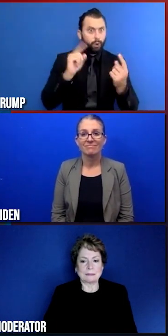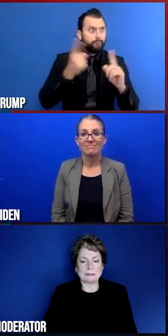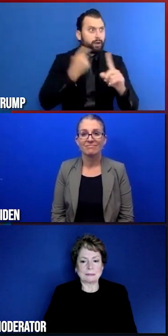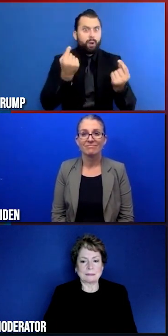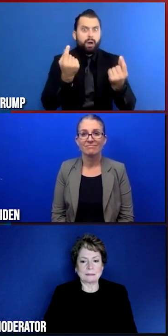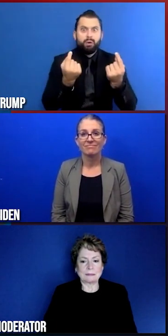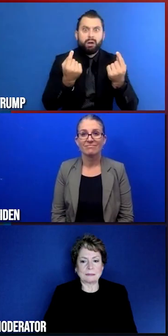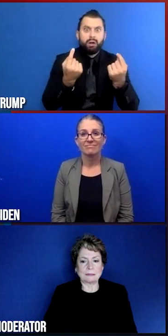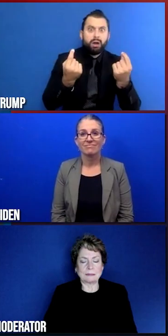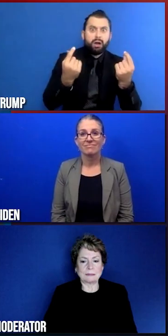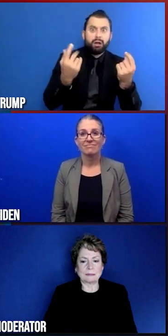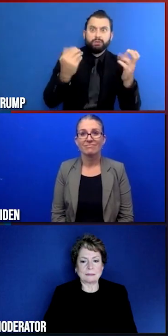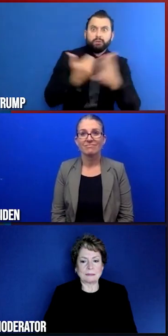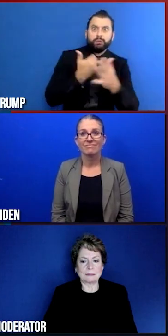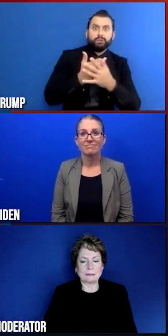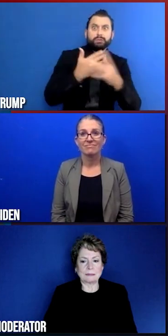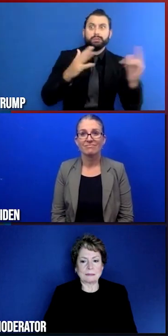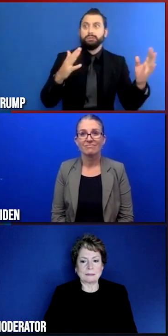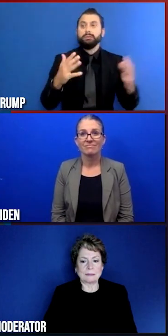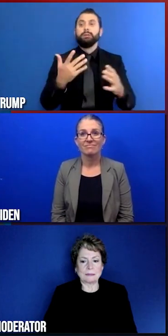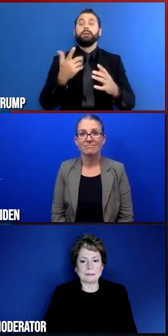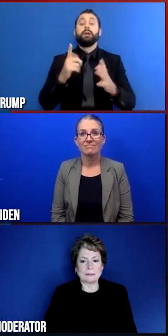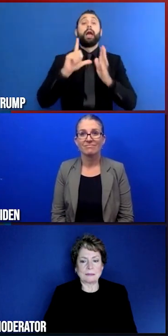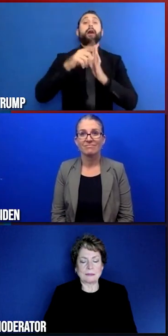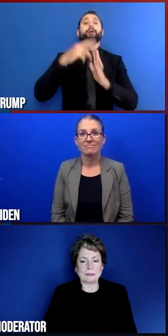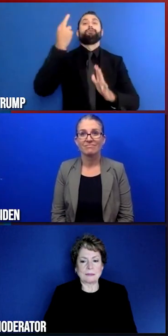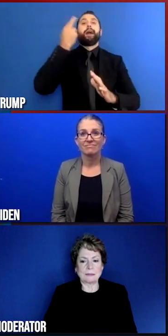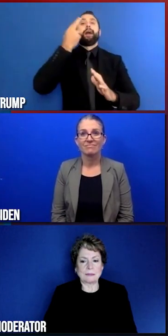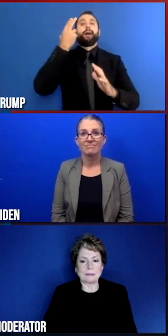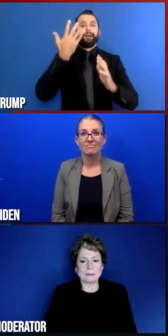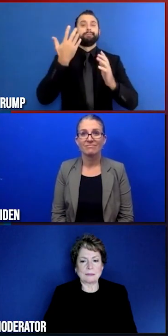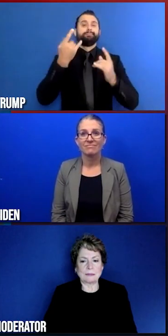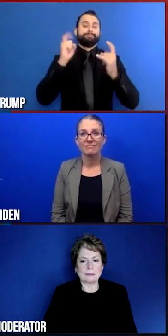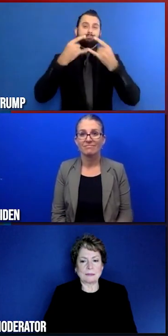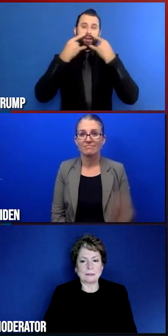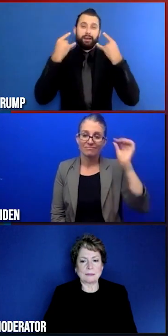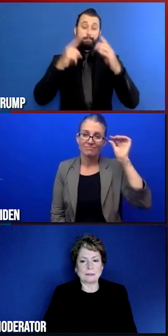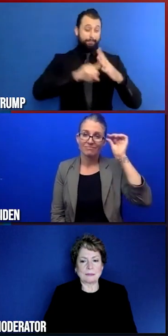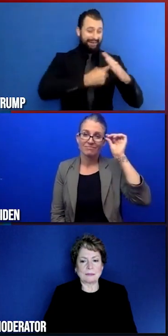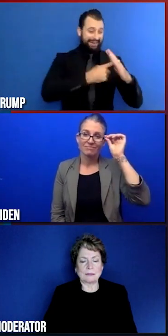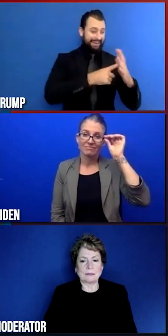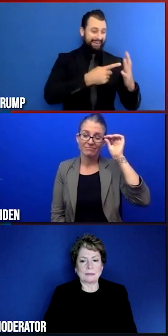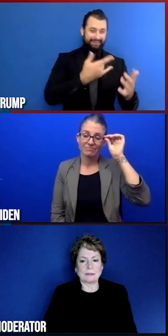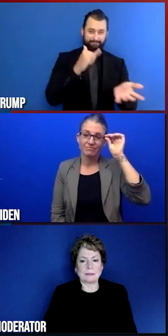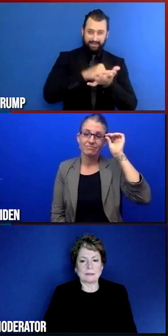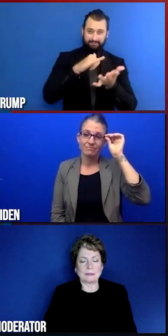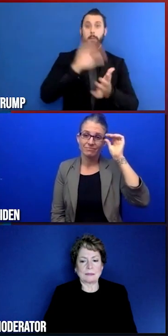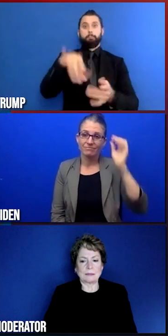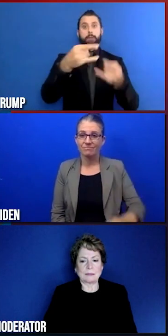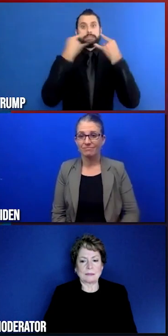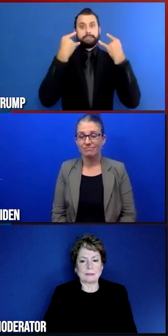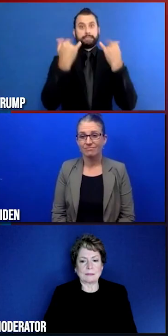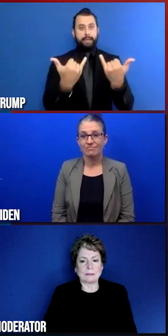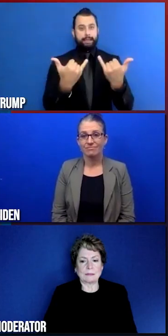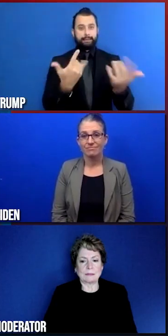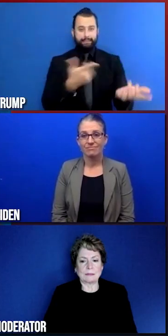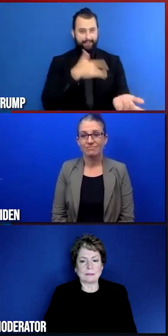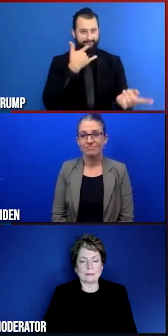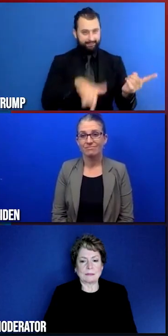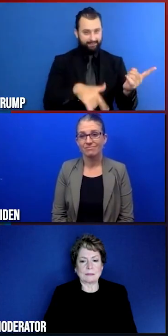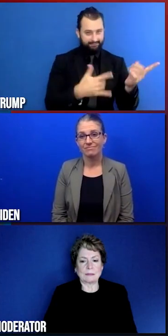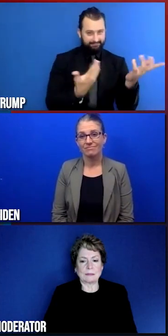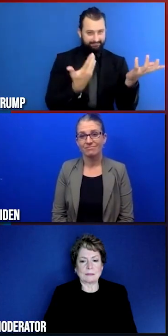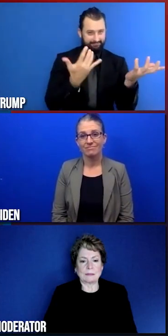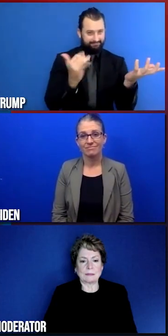masks. Anthony also said, if you look back, exact words, here's his exact words. This is no problem. This is going to go away soon. So he's allowed to make